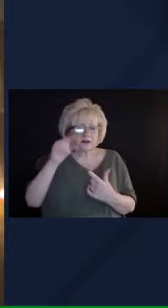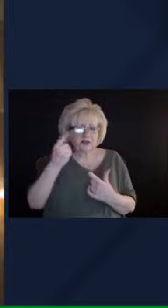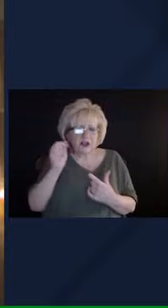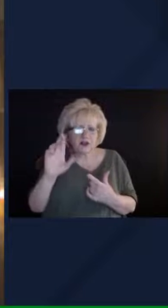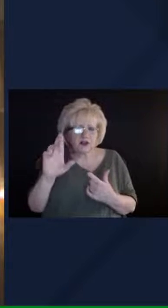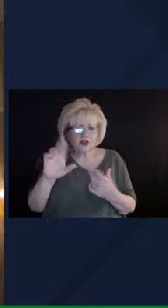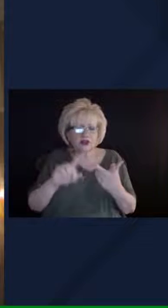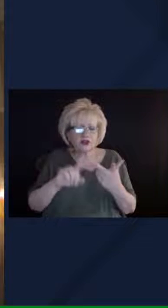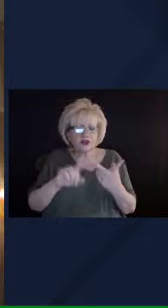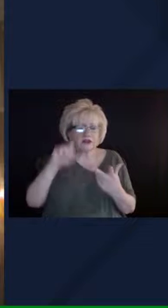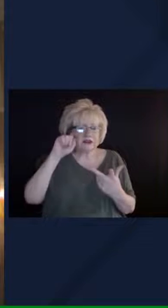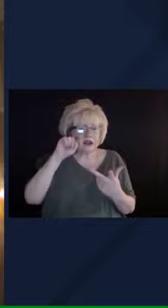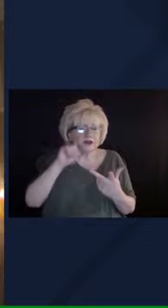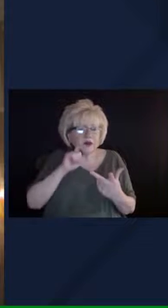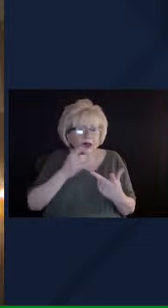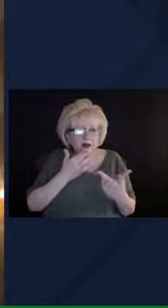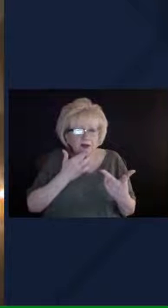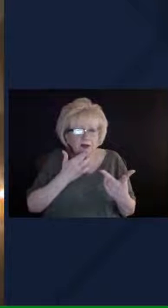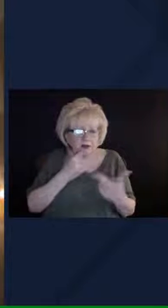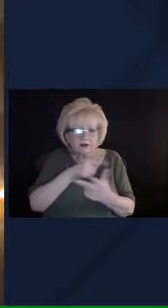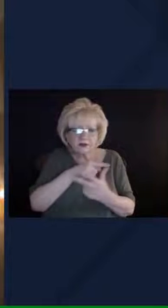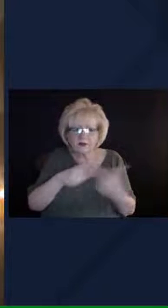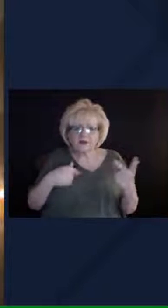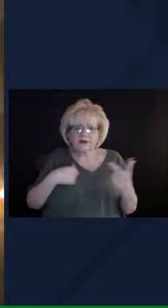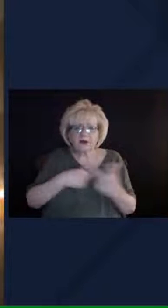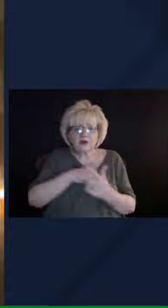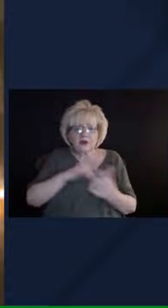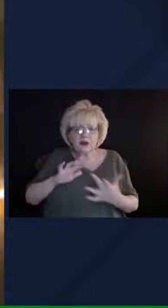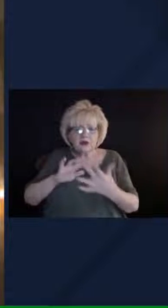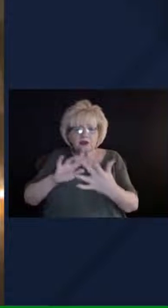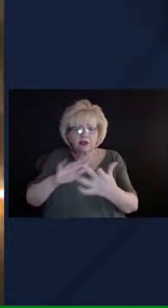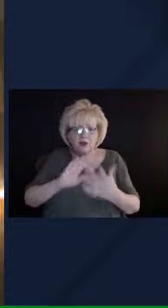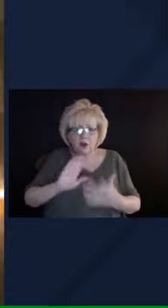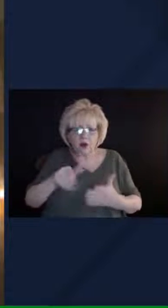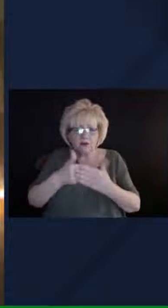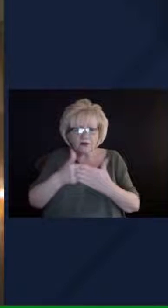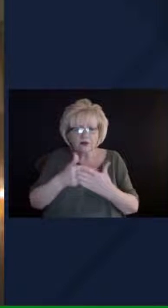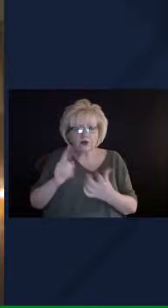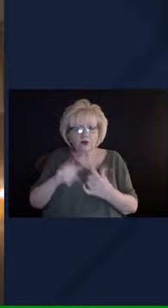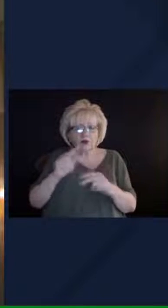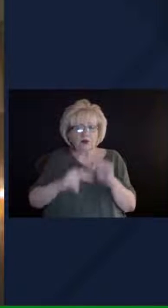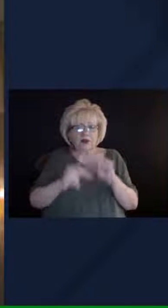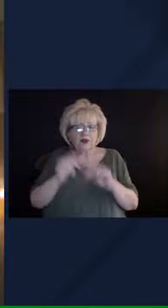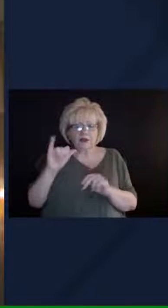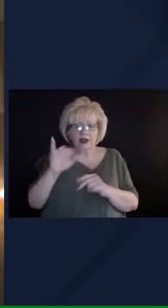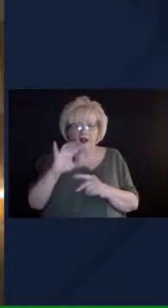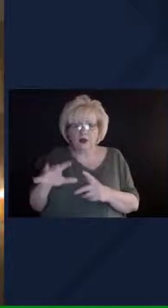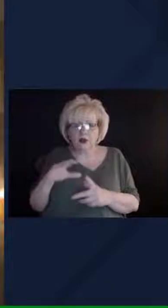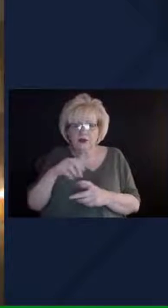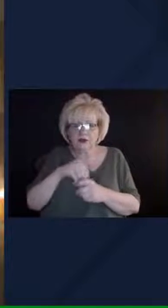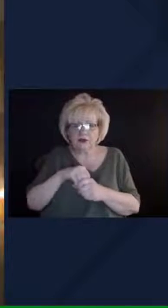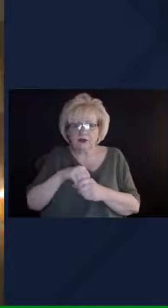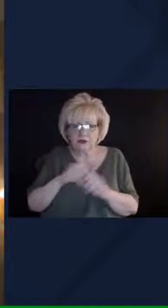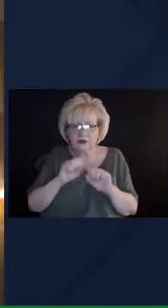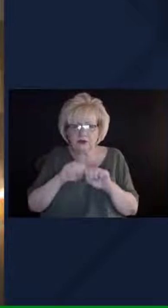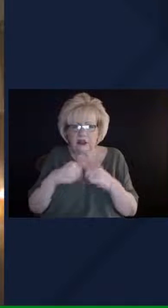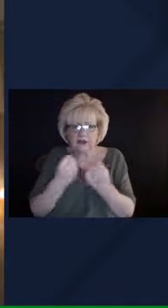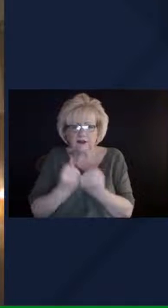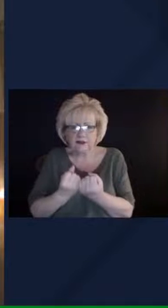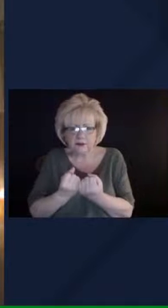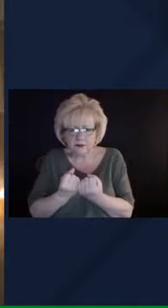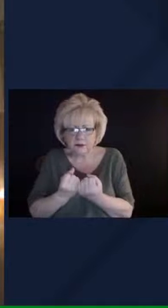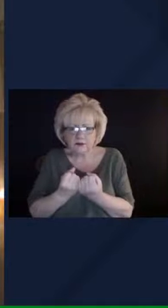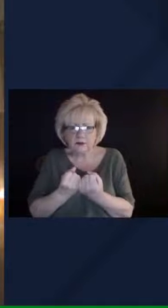reaching all. If we want to build an inclusive society, not only must disabled people have